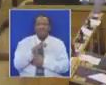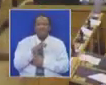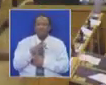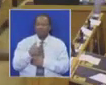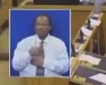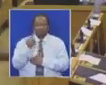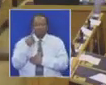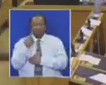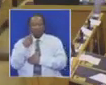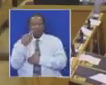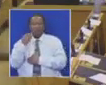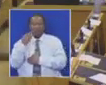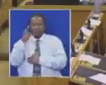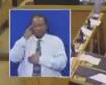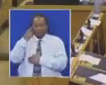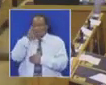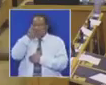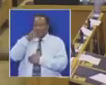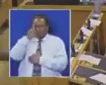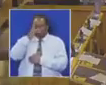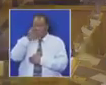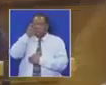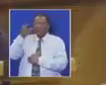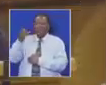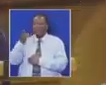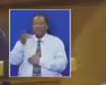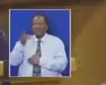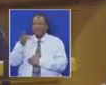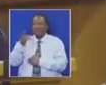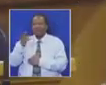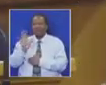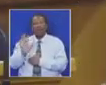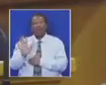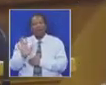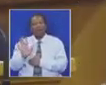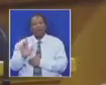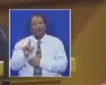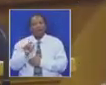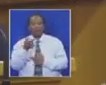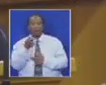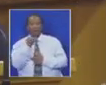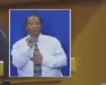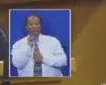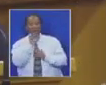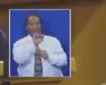whites. And what, how else could you describe those who own the land?